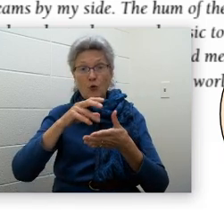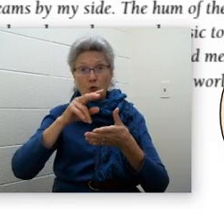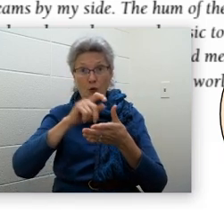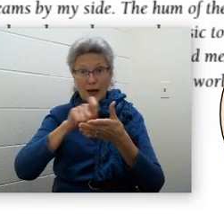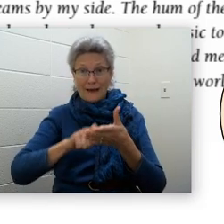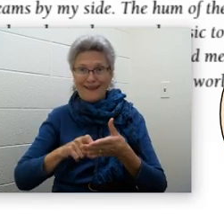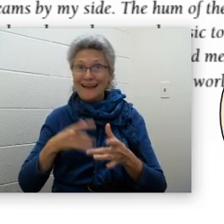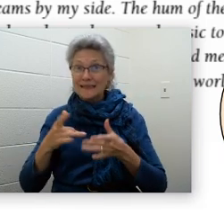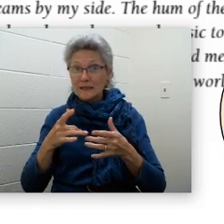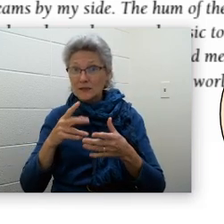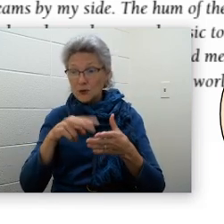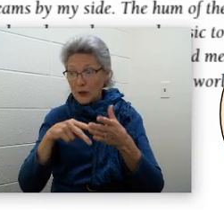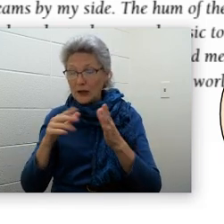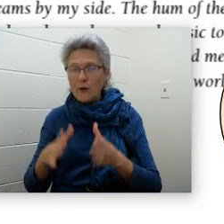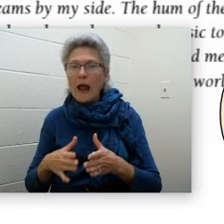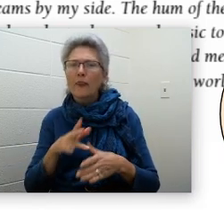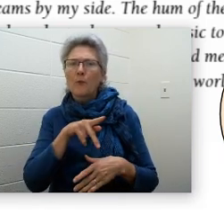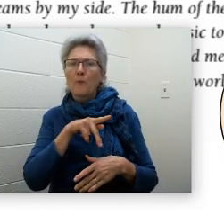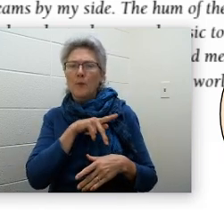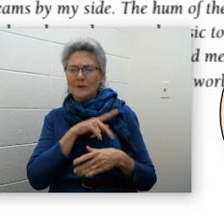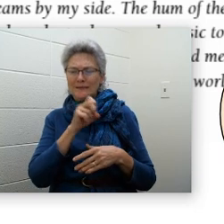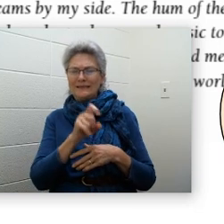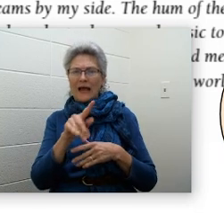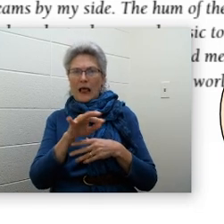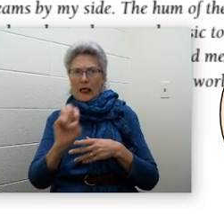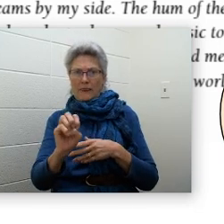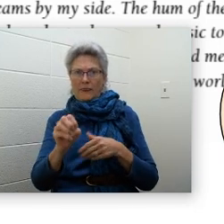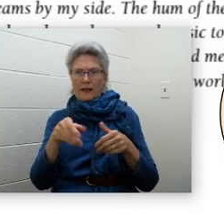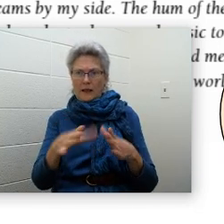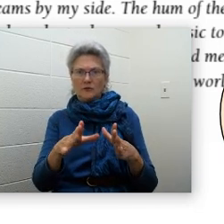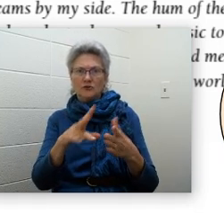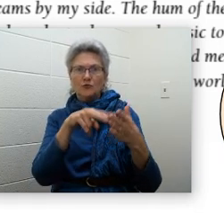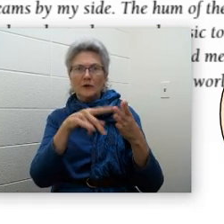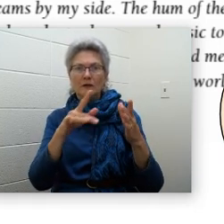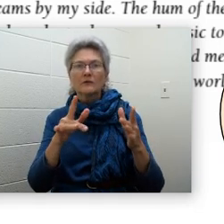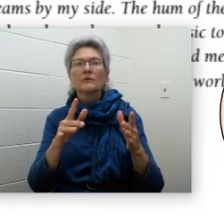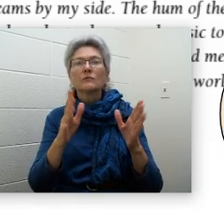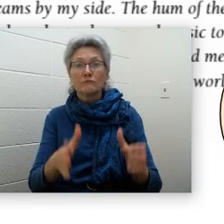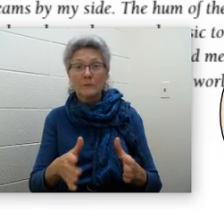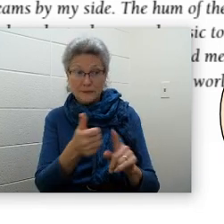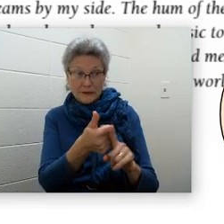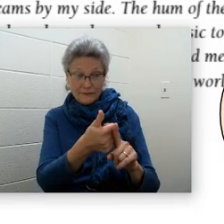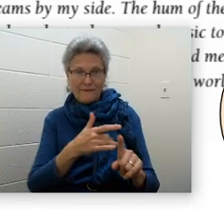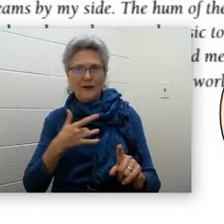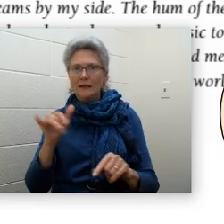through a personal style that lets the reader feel what the narrator feels.